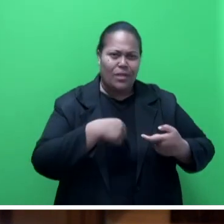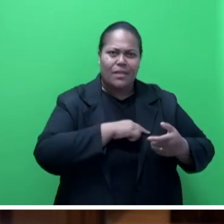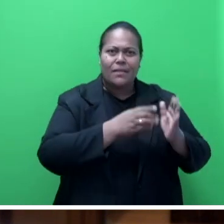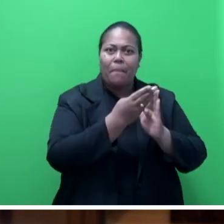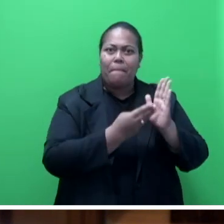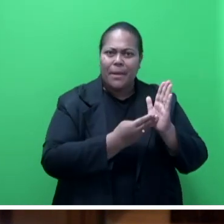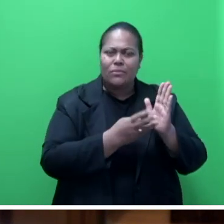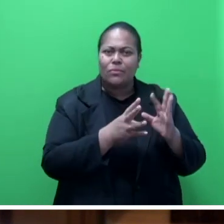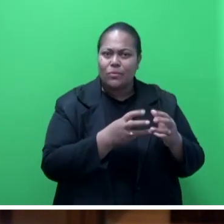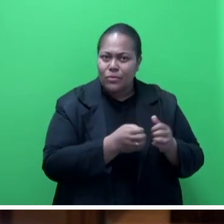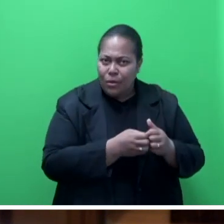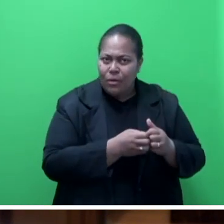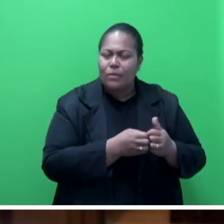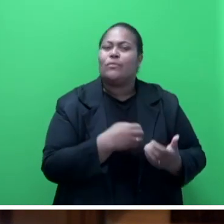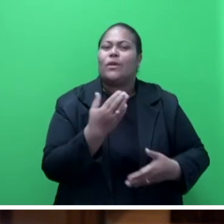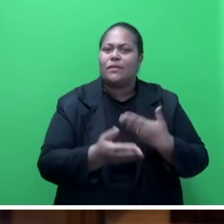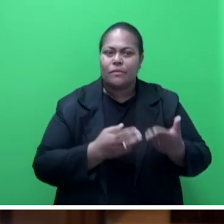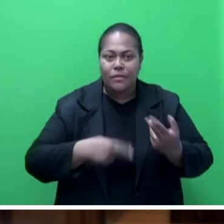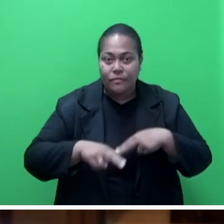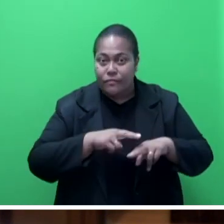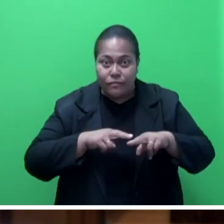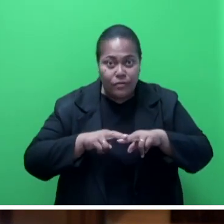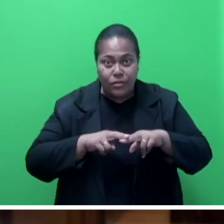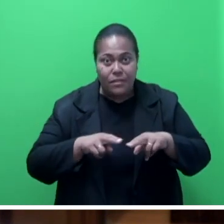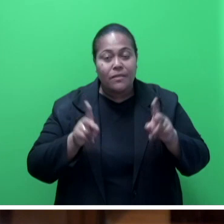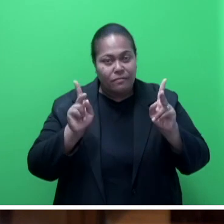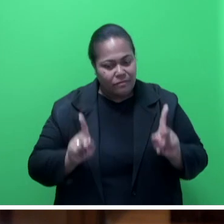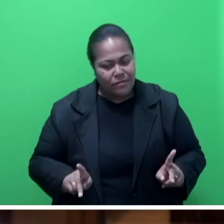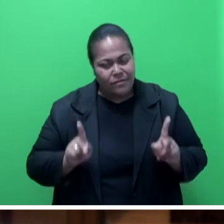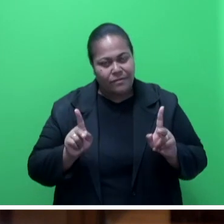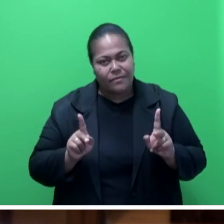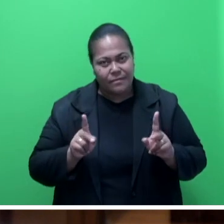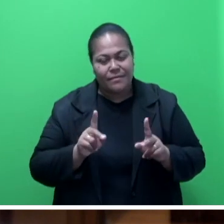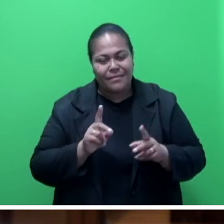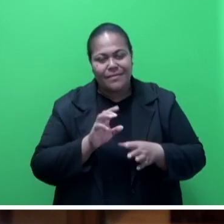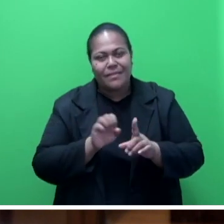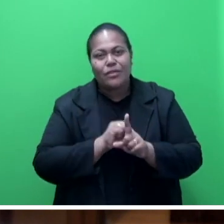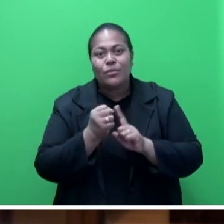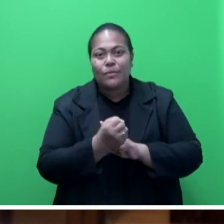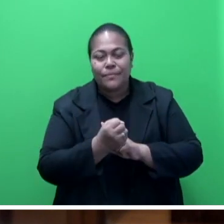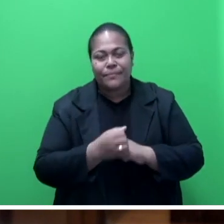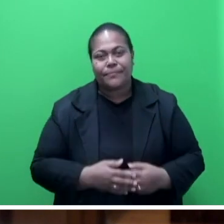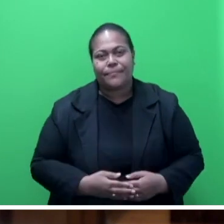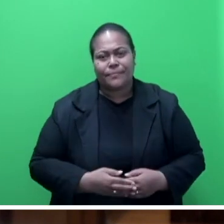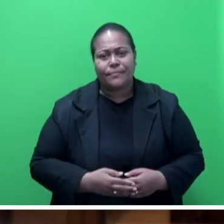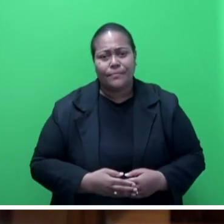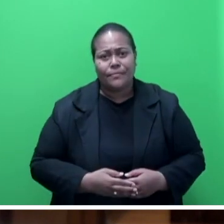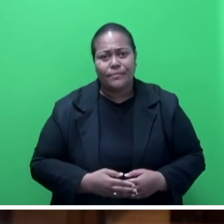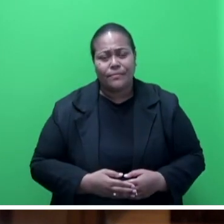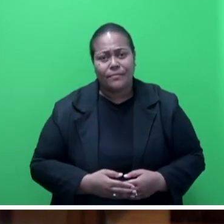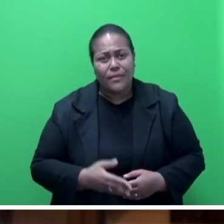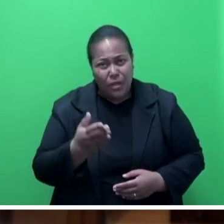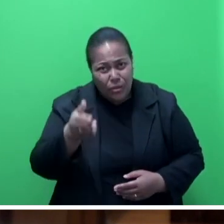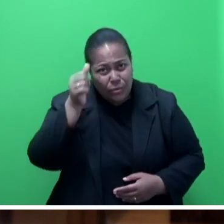workshop to explain Fiji's fiscal situation. And do you know how many times they've actually